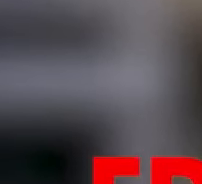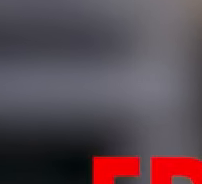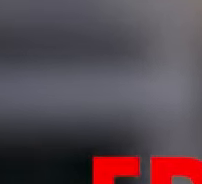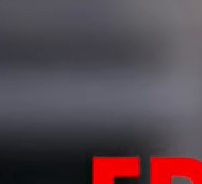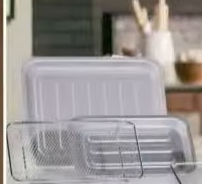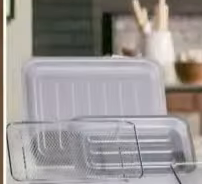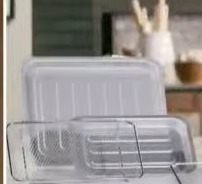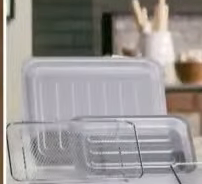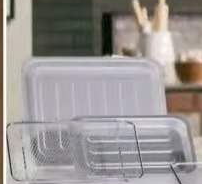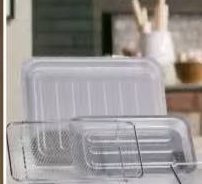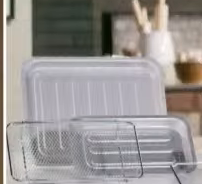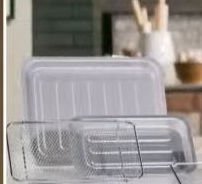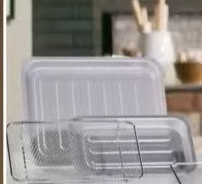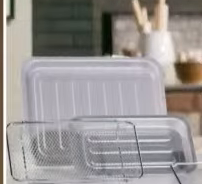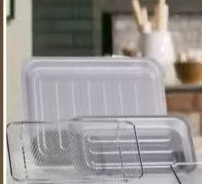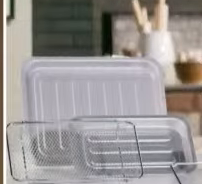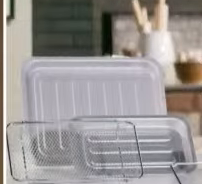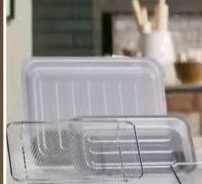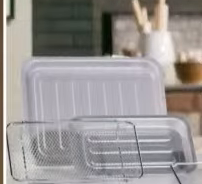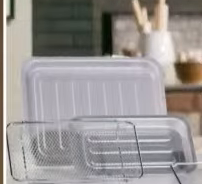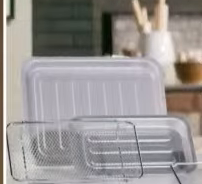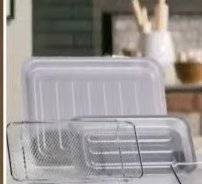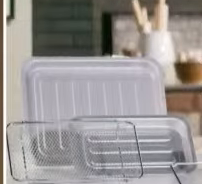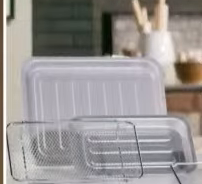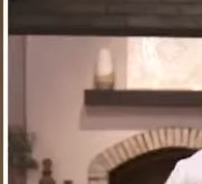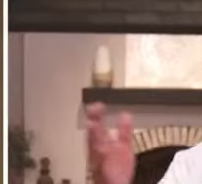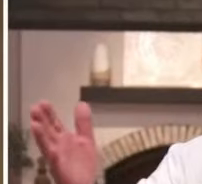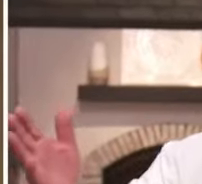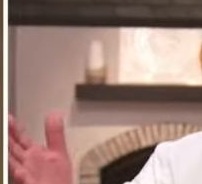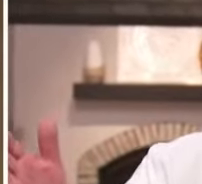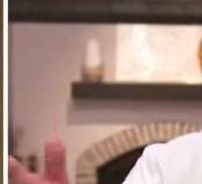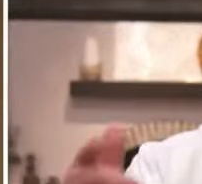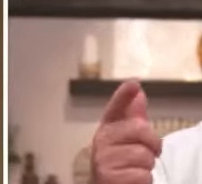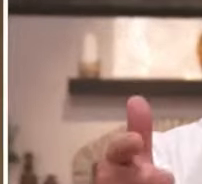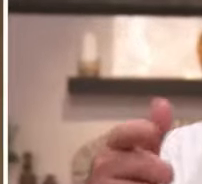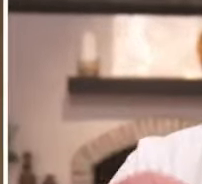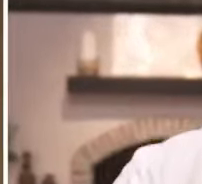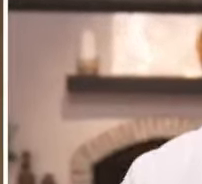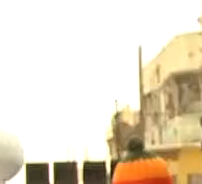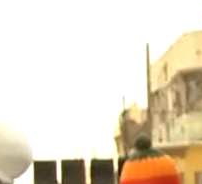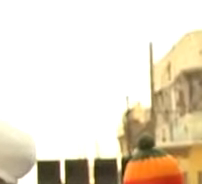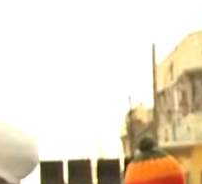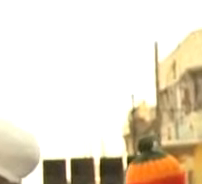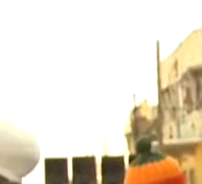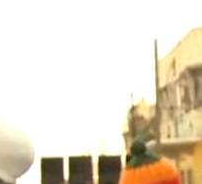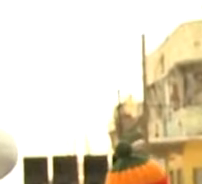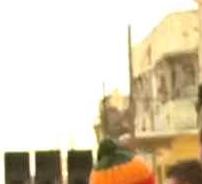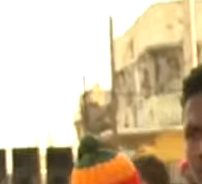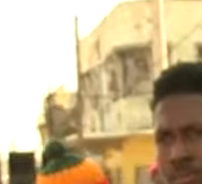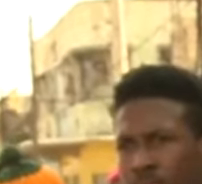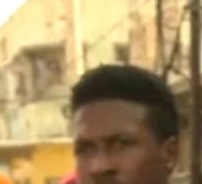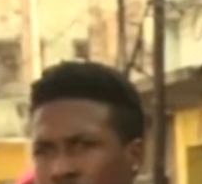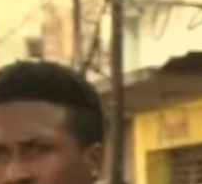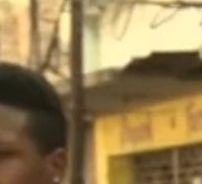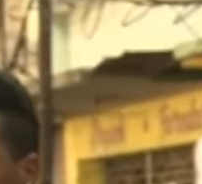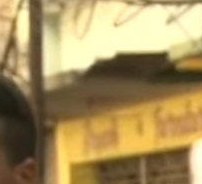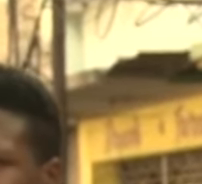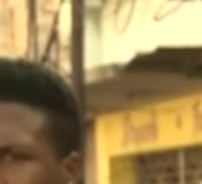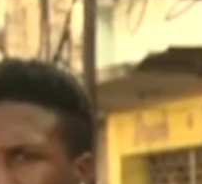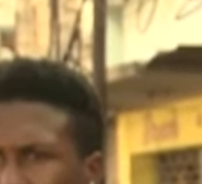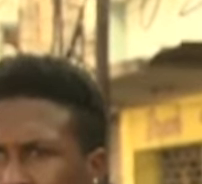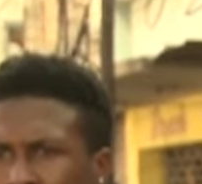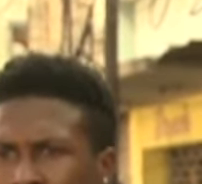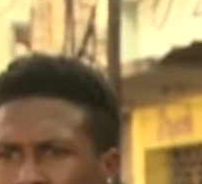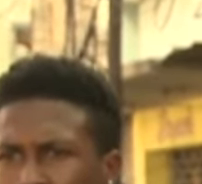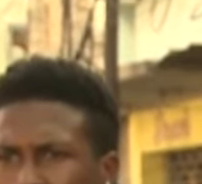you can get free shipping. This offer will not last, so order now. You're gonna love it, I guarantee it. Okay, I'm Bunga Herman, master drummer, singer,